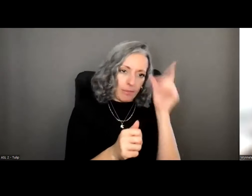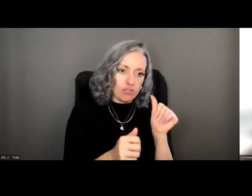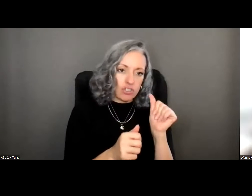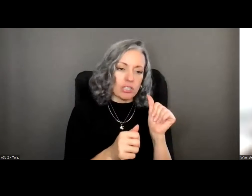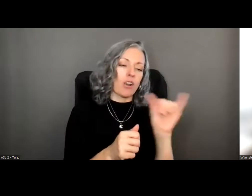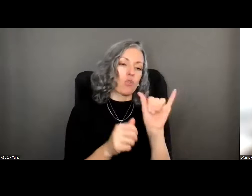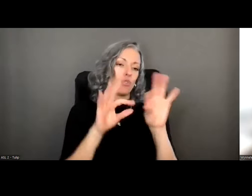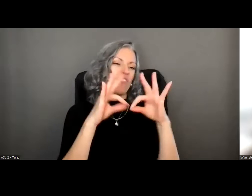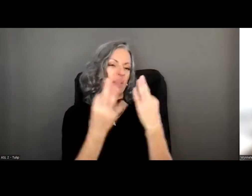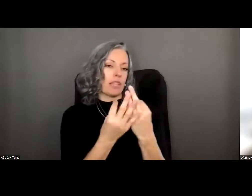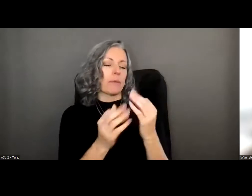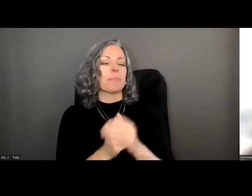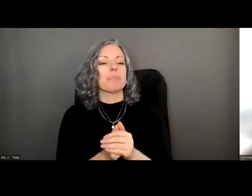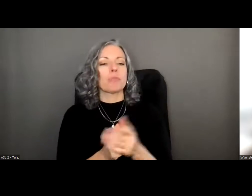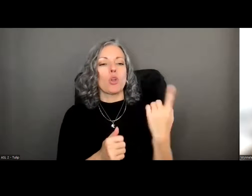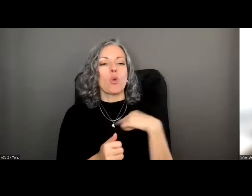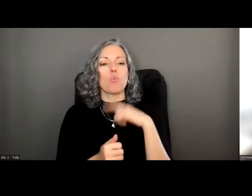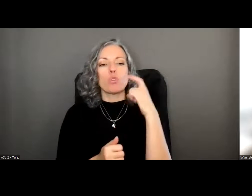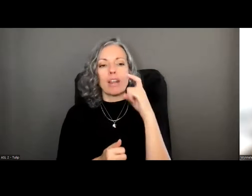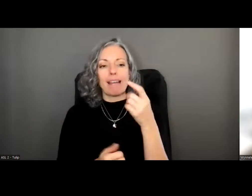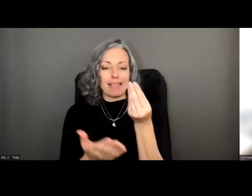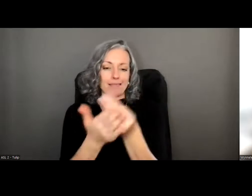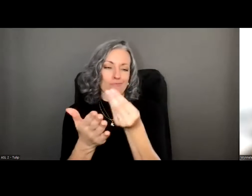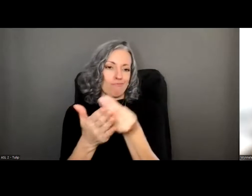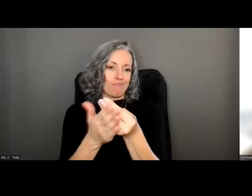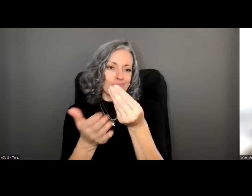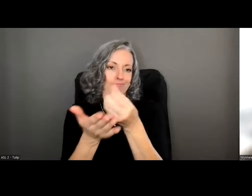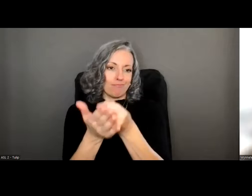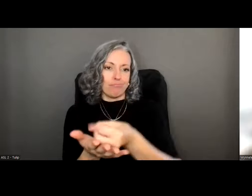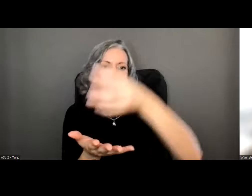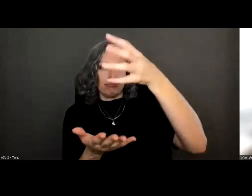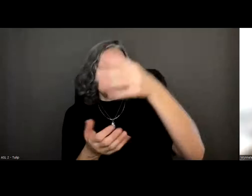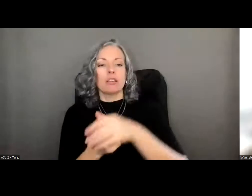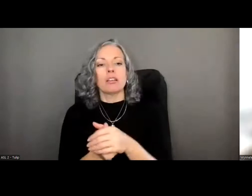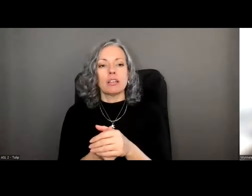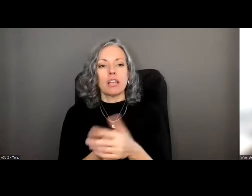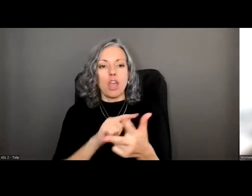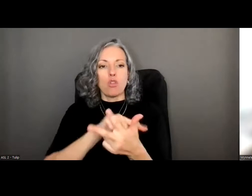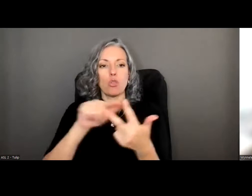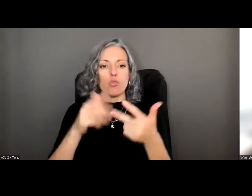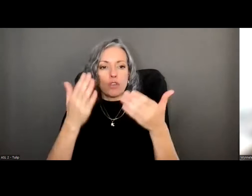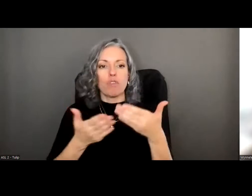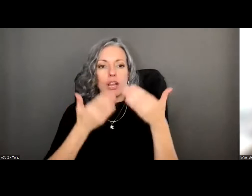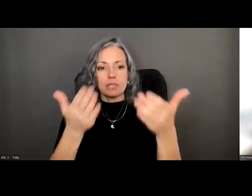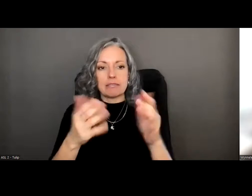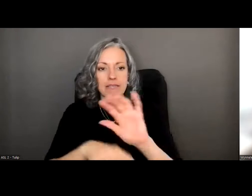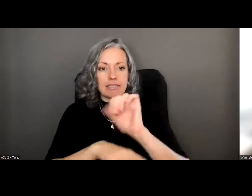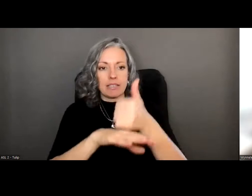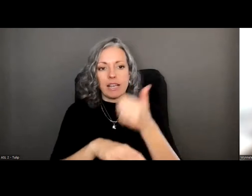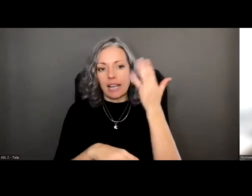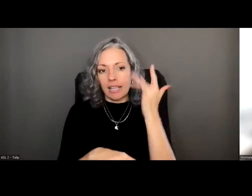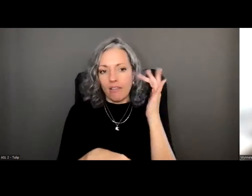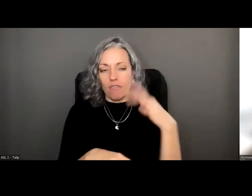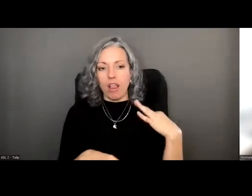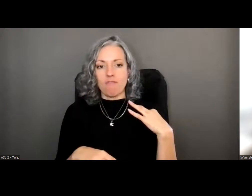member. We recognize the care costs, right? So the three of our recommendations here is establishing California